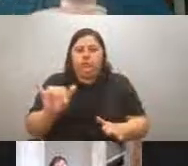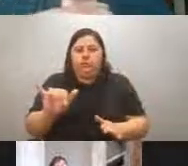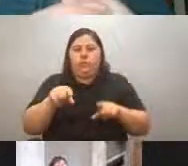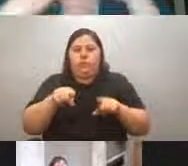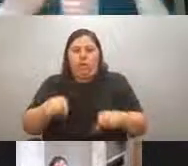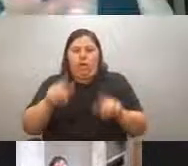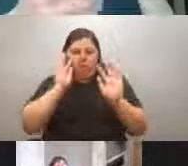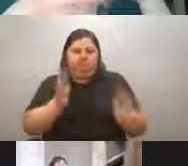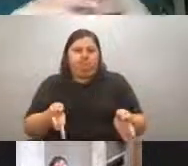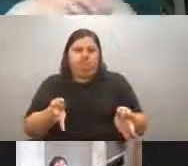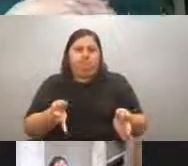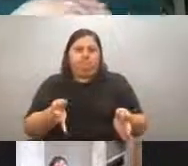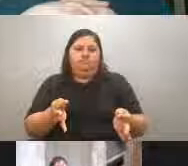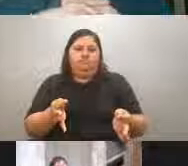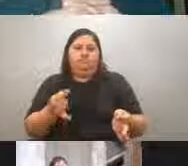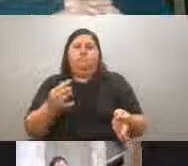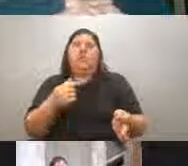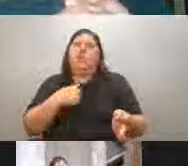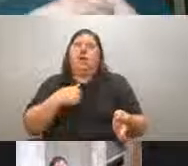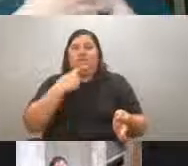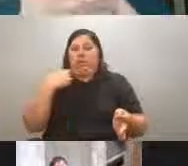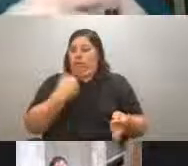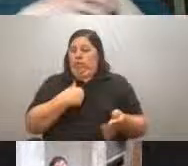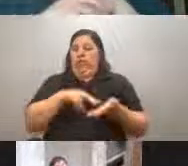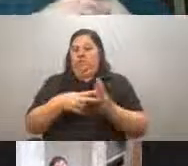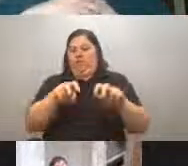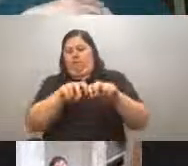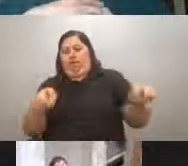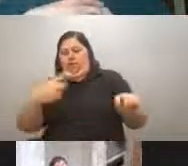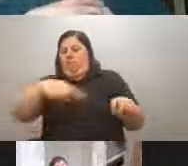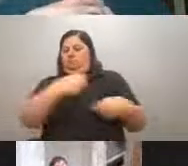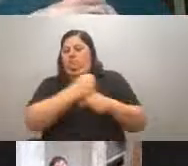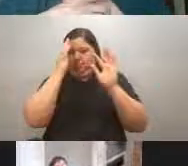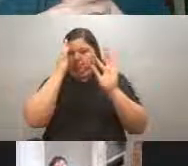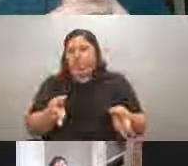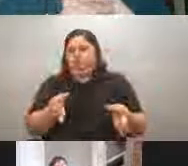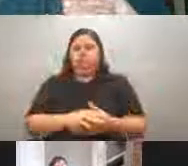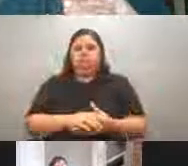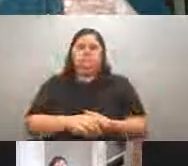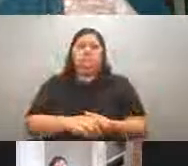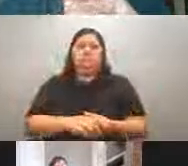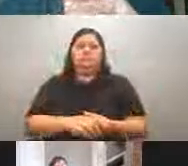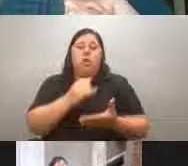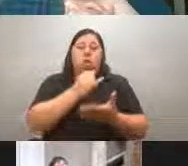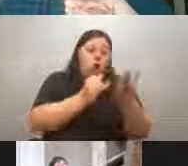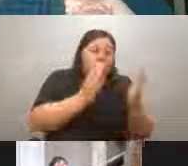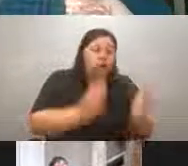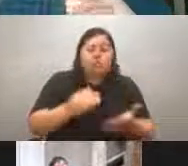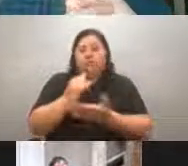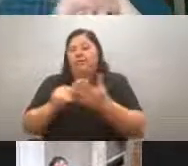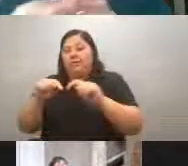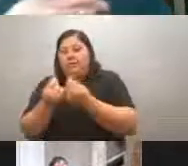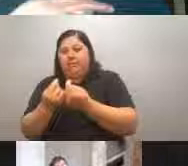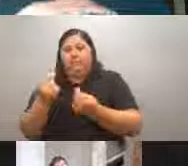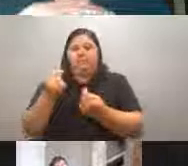our choices. I should say the panel is making their choices. So just knowing that artists or artist teams that are either from